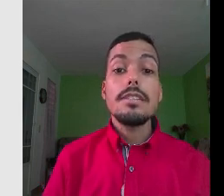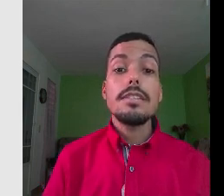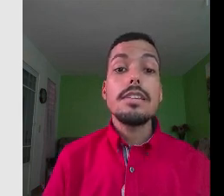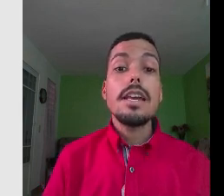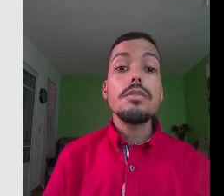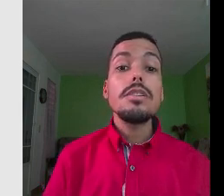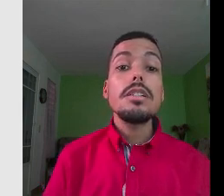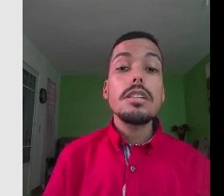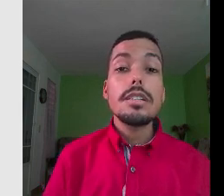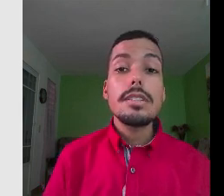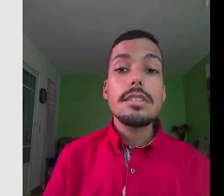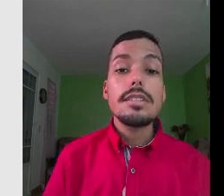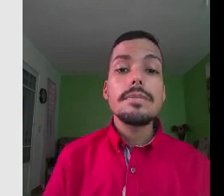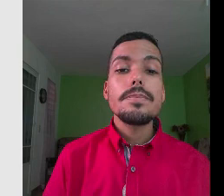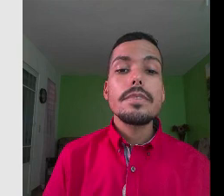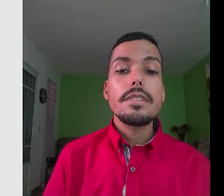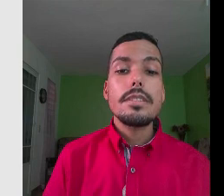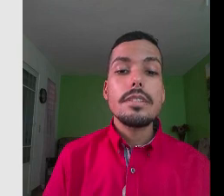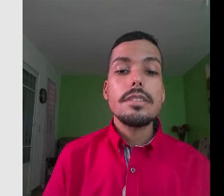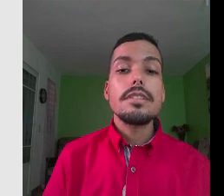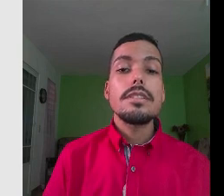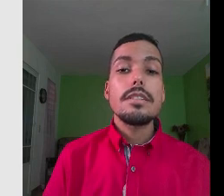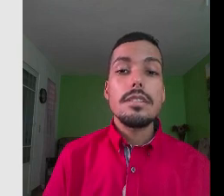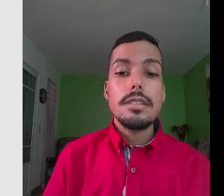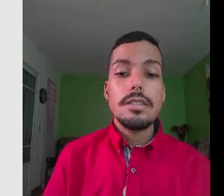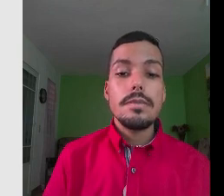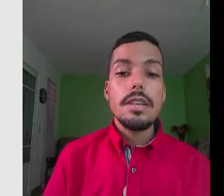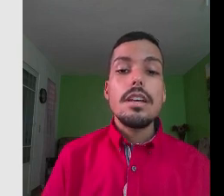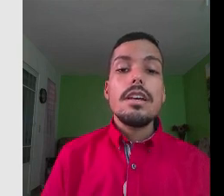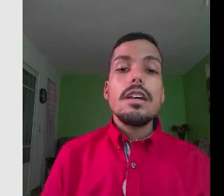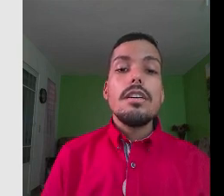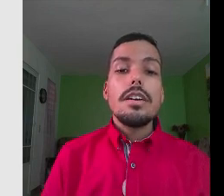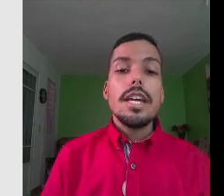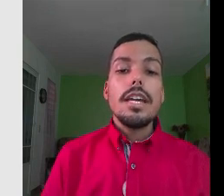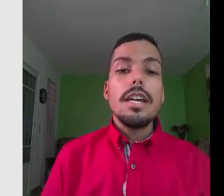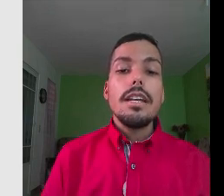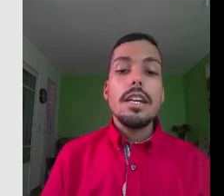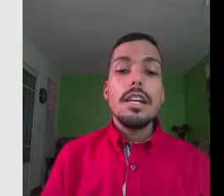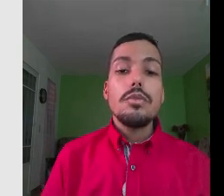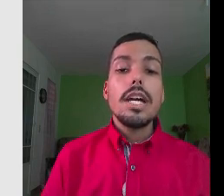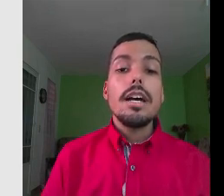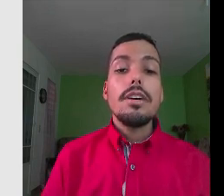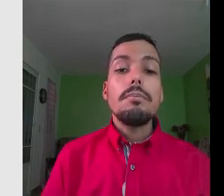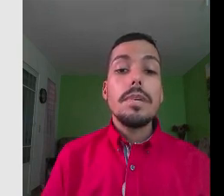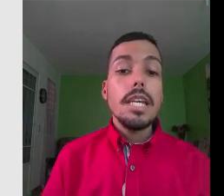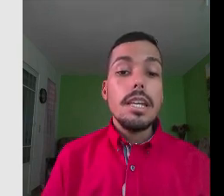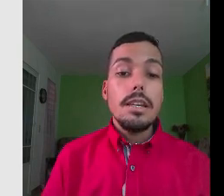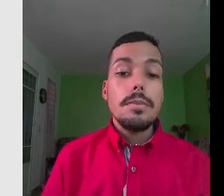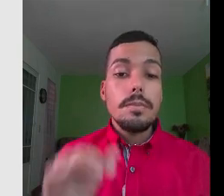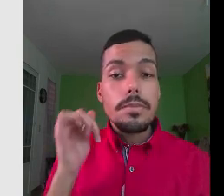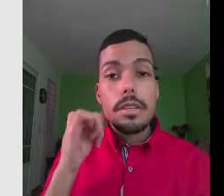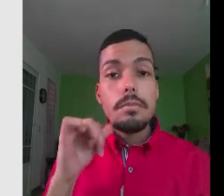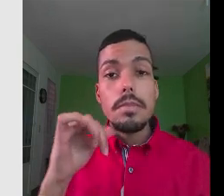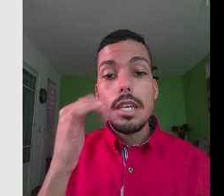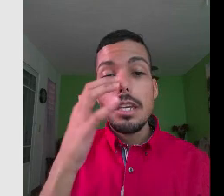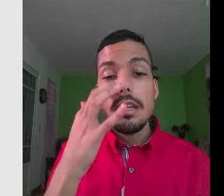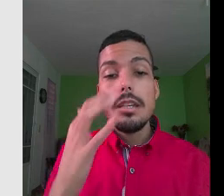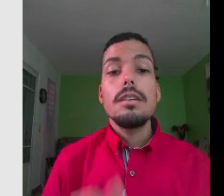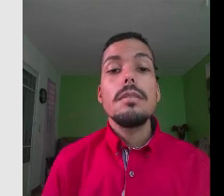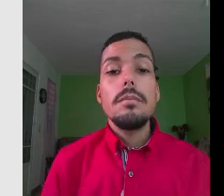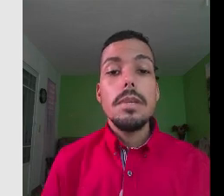name has the sound X, X, X. Okay, and here we have a B,